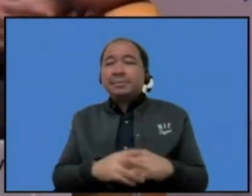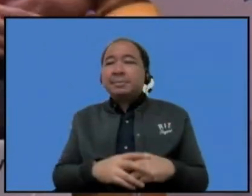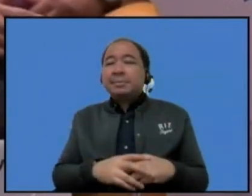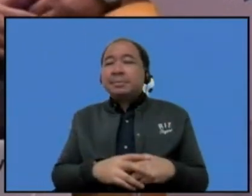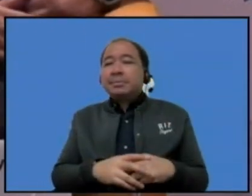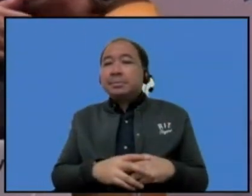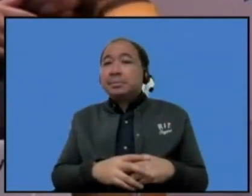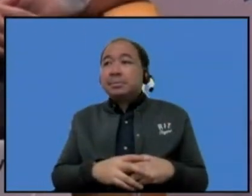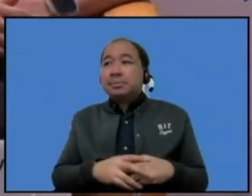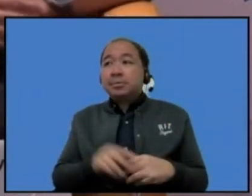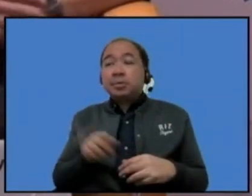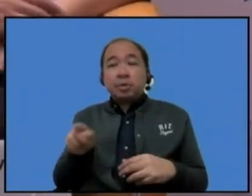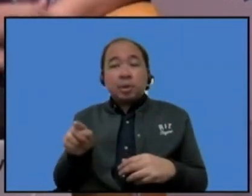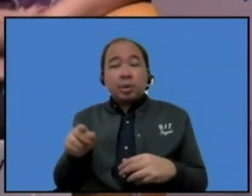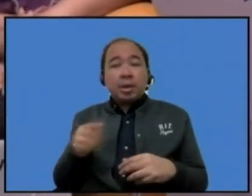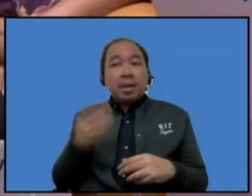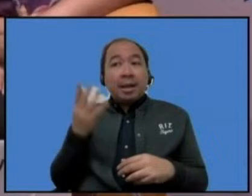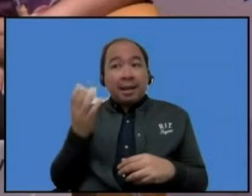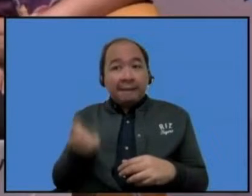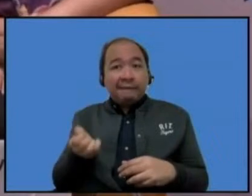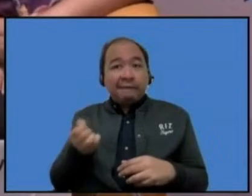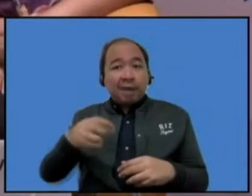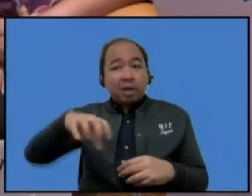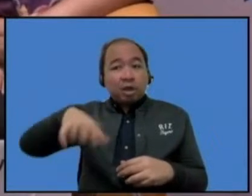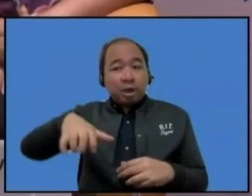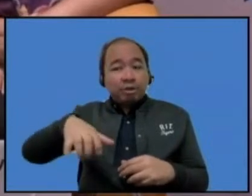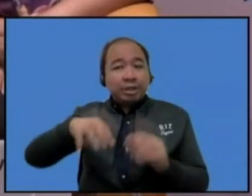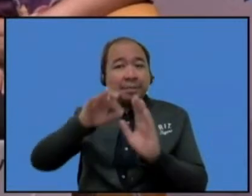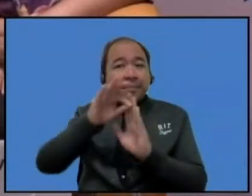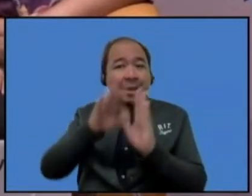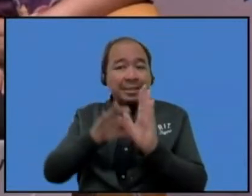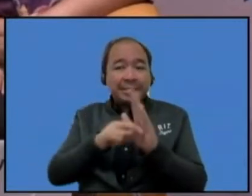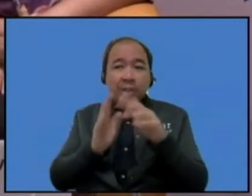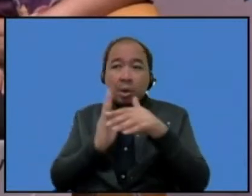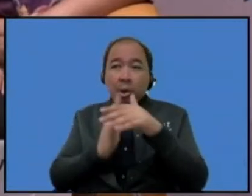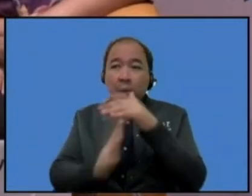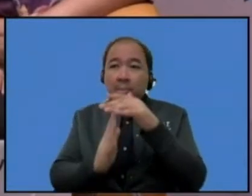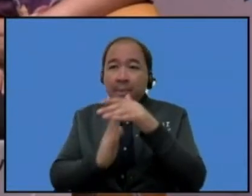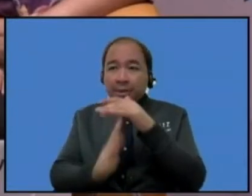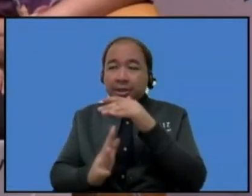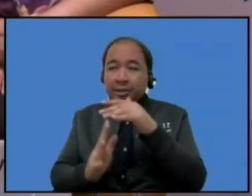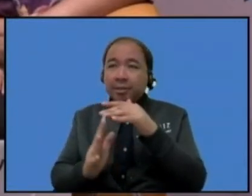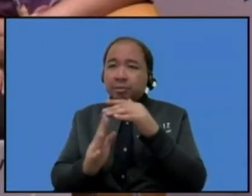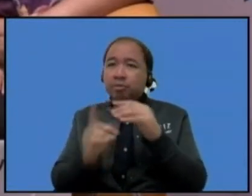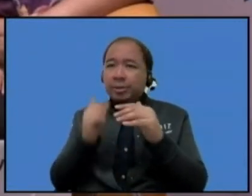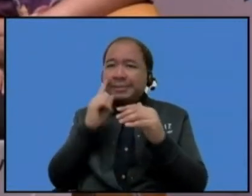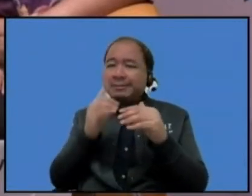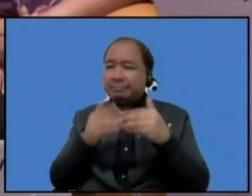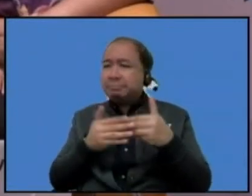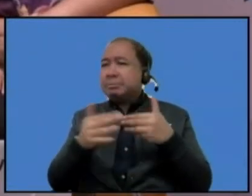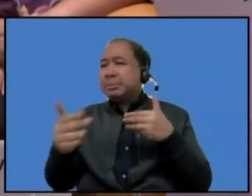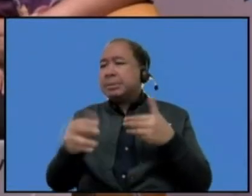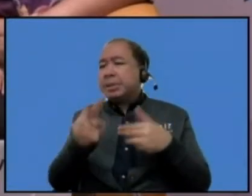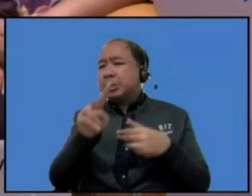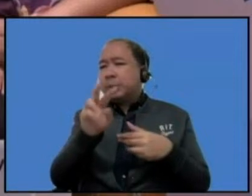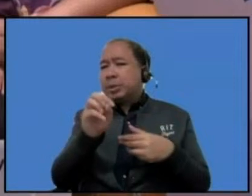national policy on migration till 2040, and we